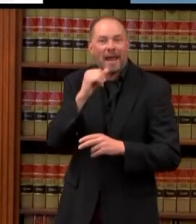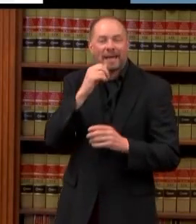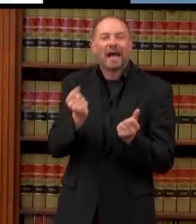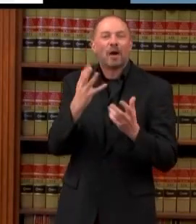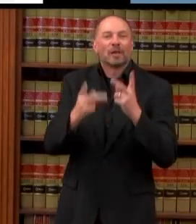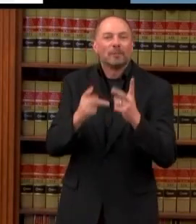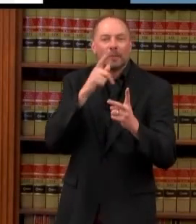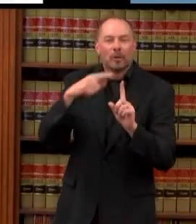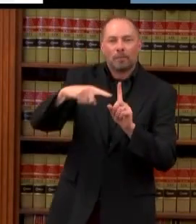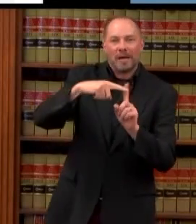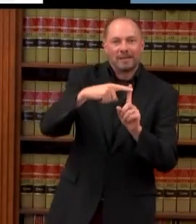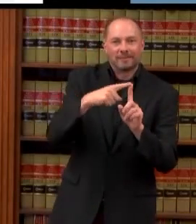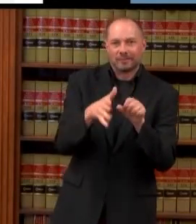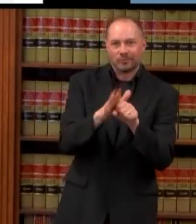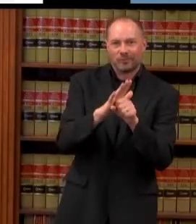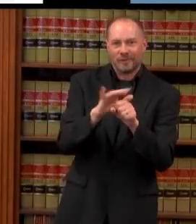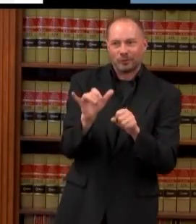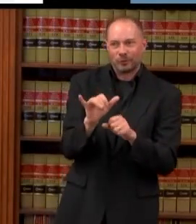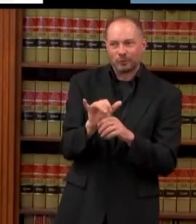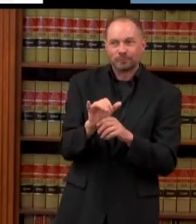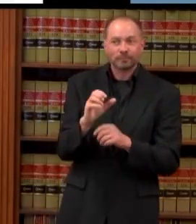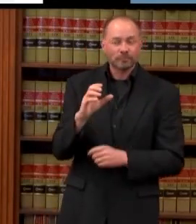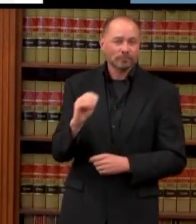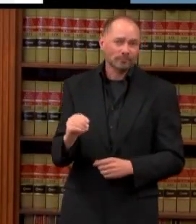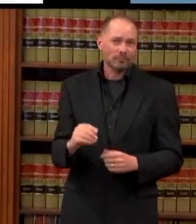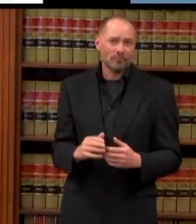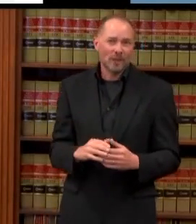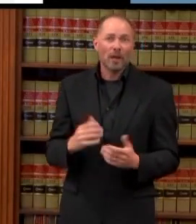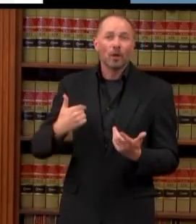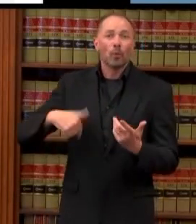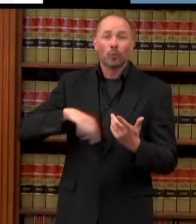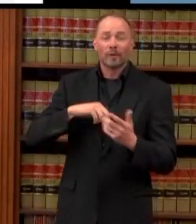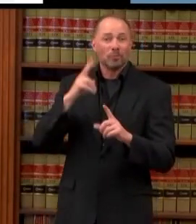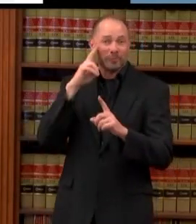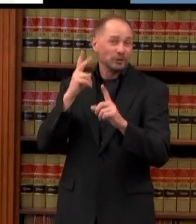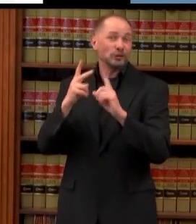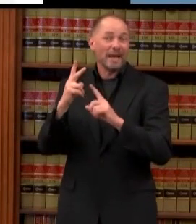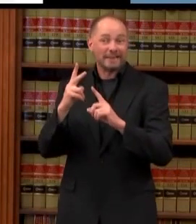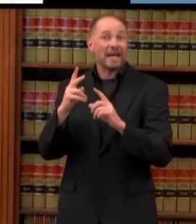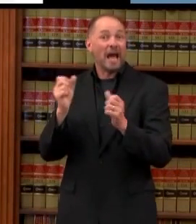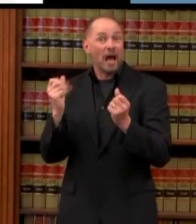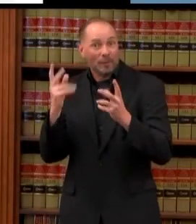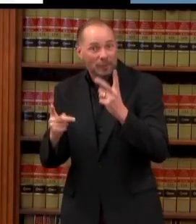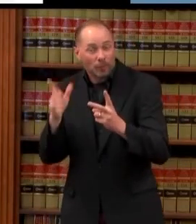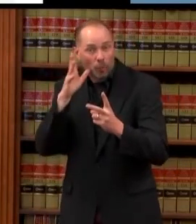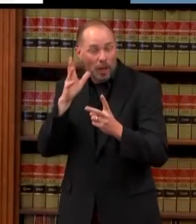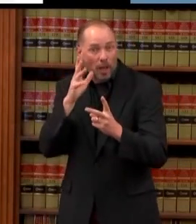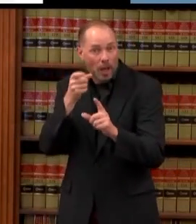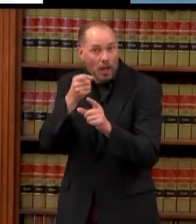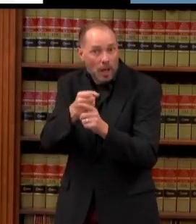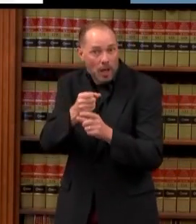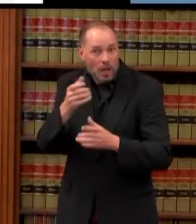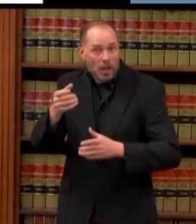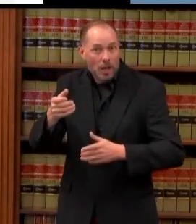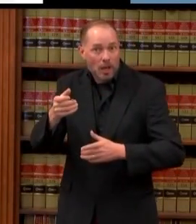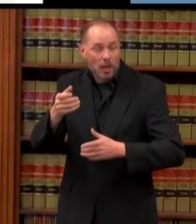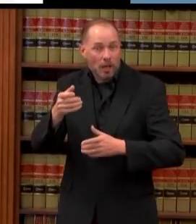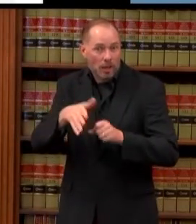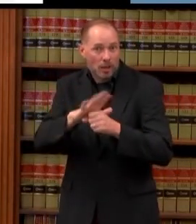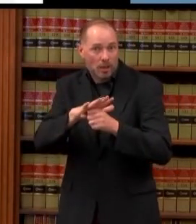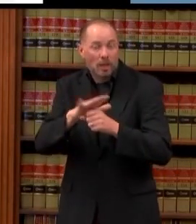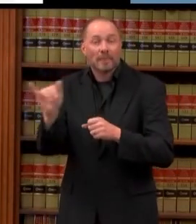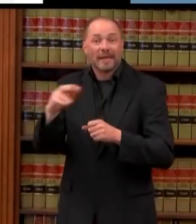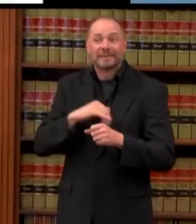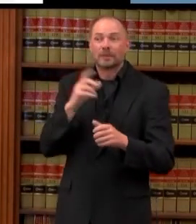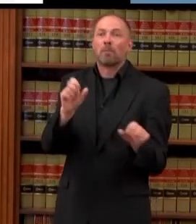if we don't turn the trajectory of our cases, it's projected that hospital ICU capacity could be overwhelmed by the